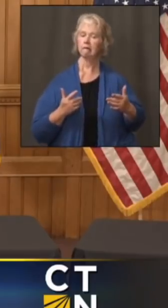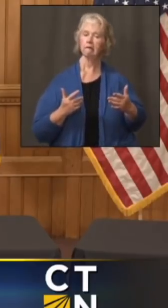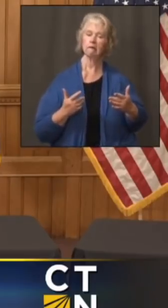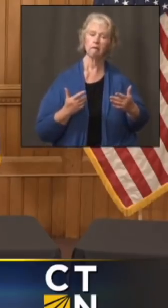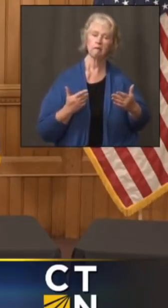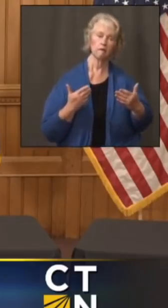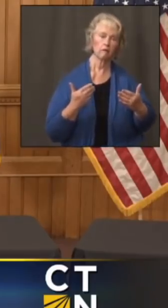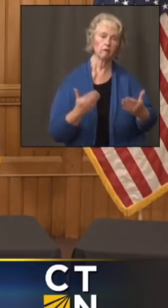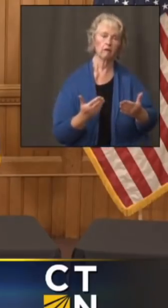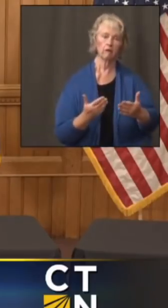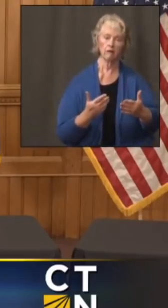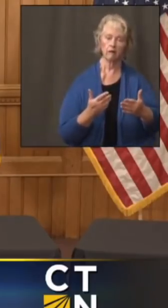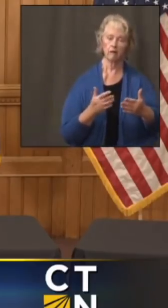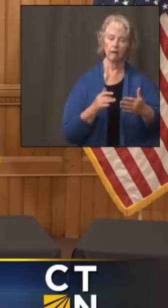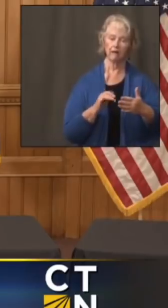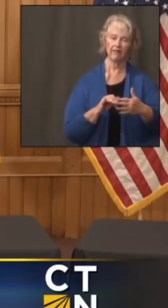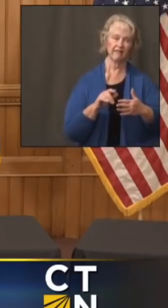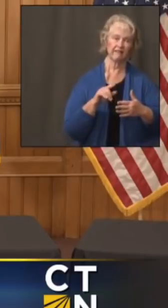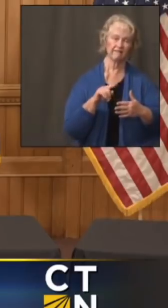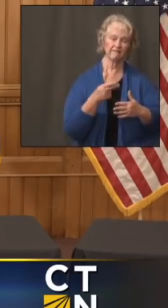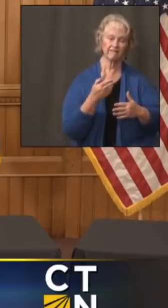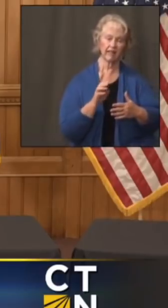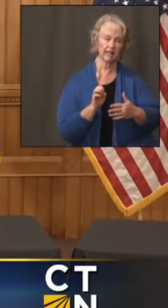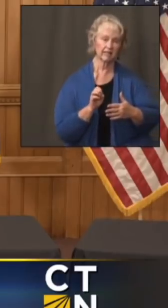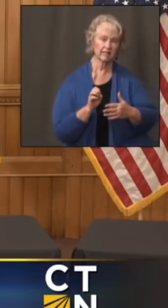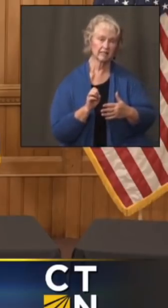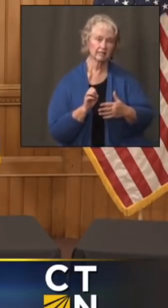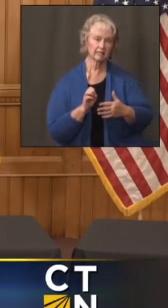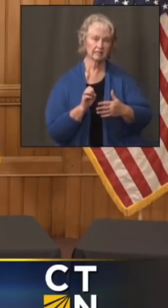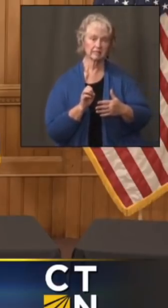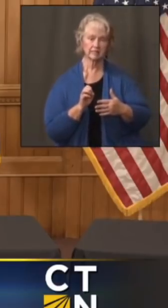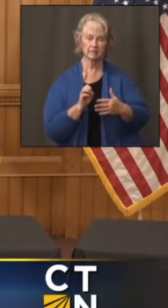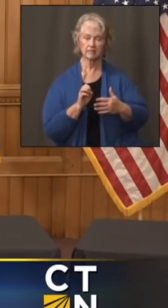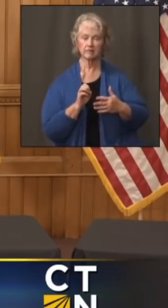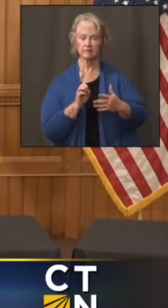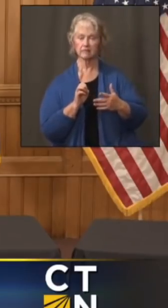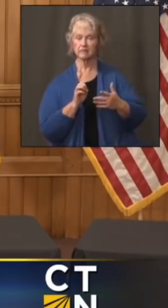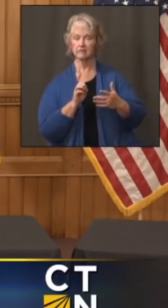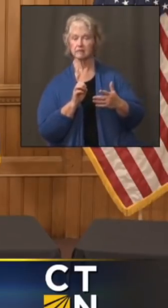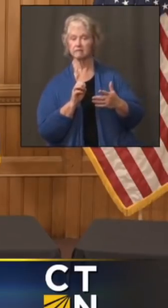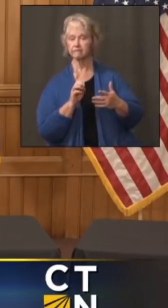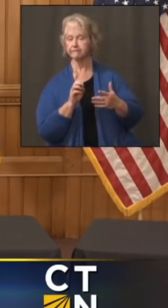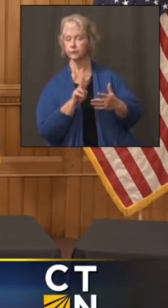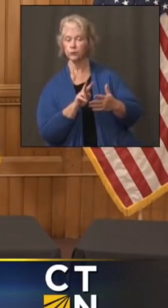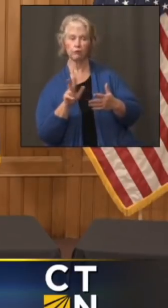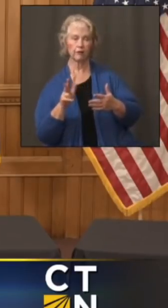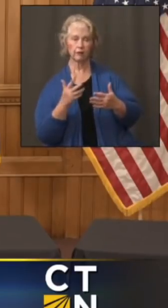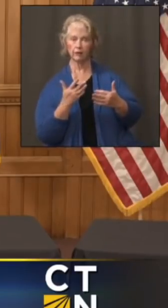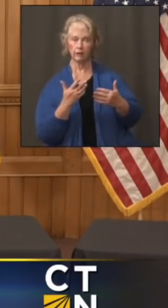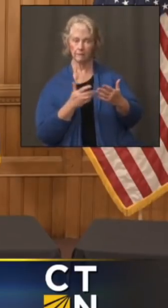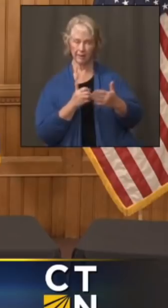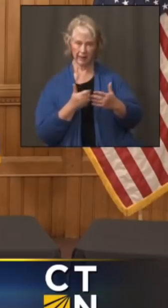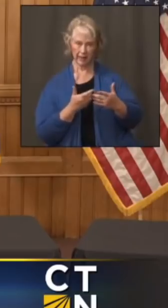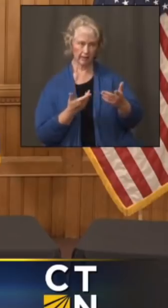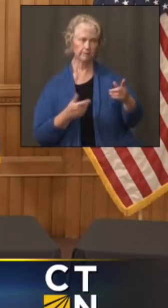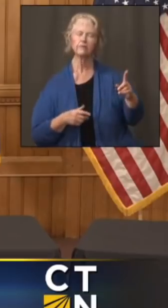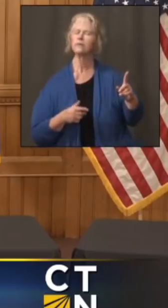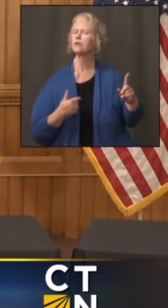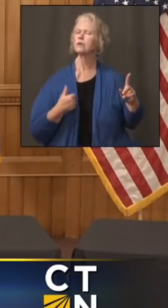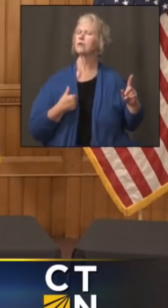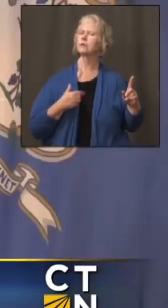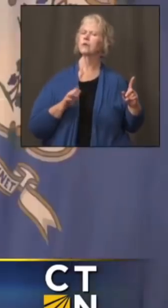reinstitute the previous reopening rules? And how would they do that? We've